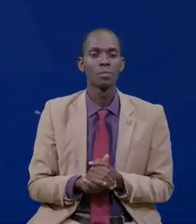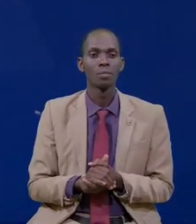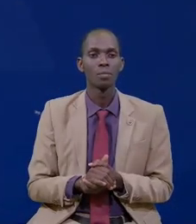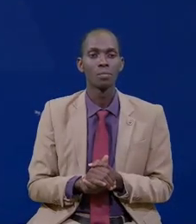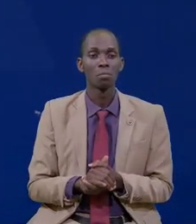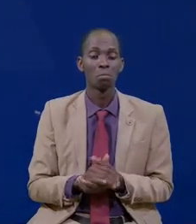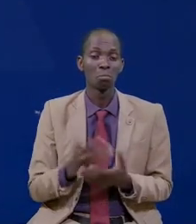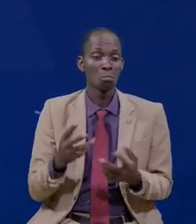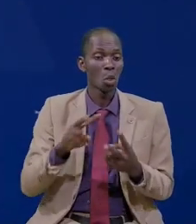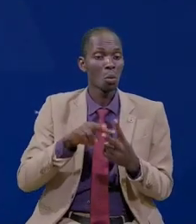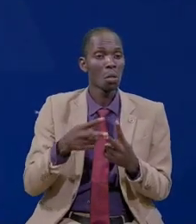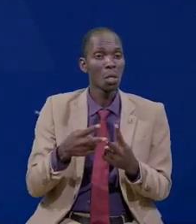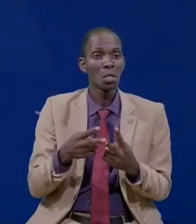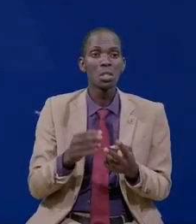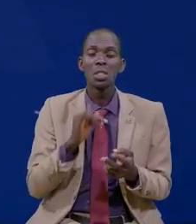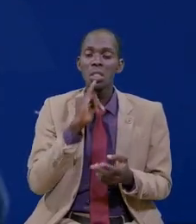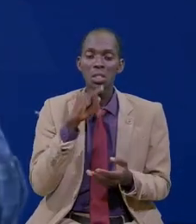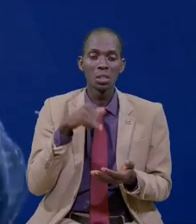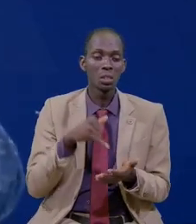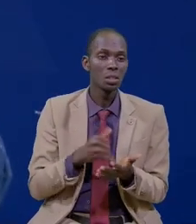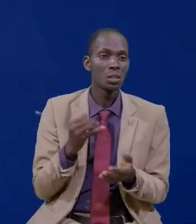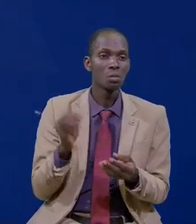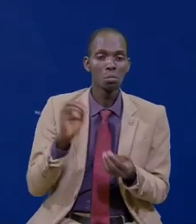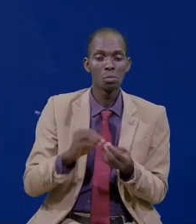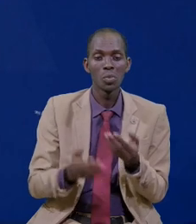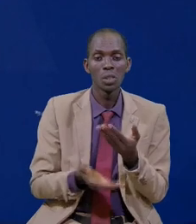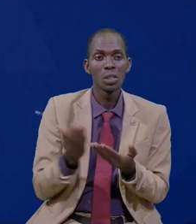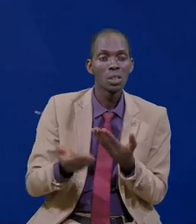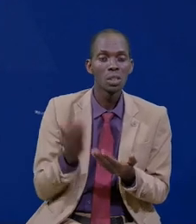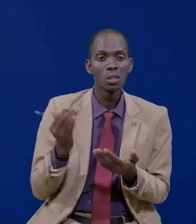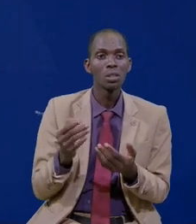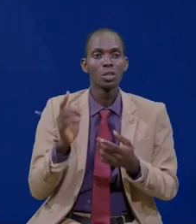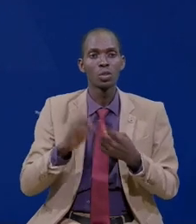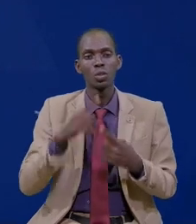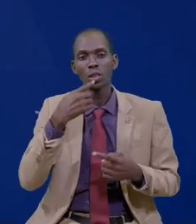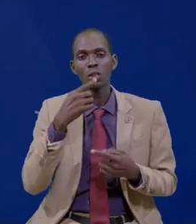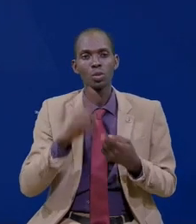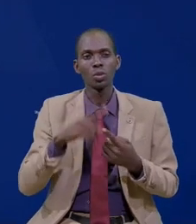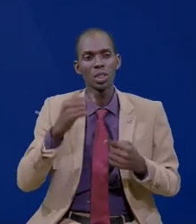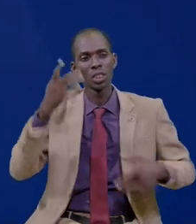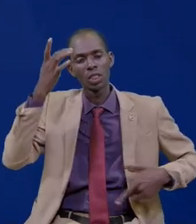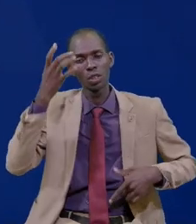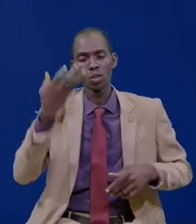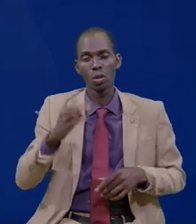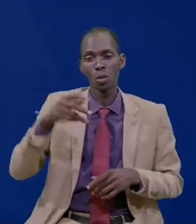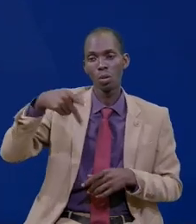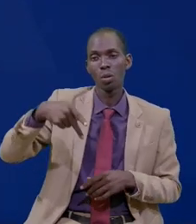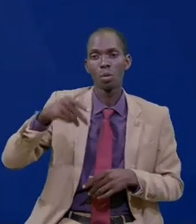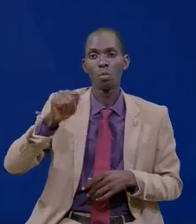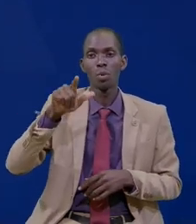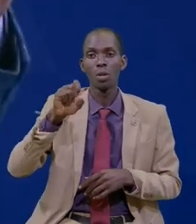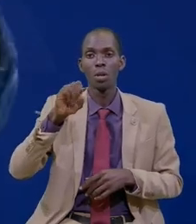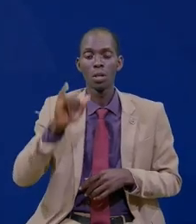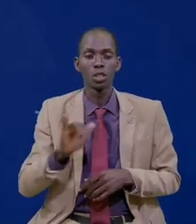is it easier to say to the sick of the palsy, thy sins be forgiven